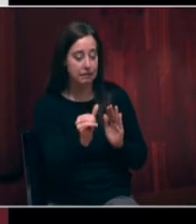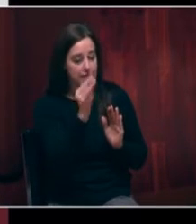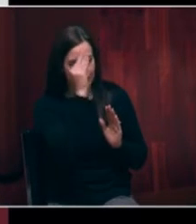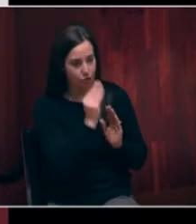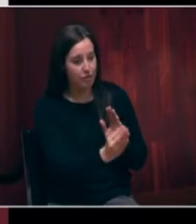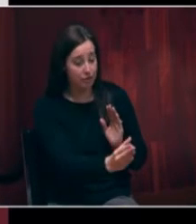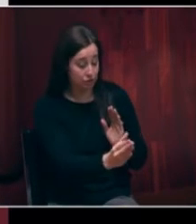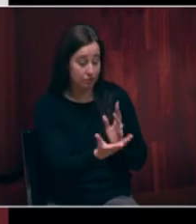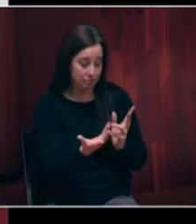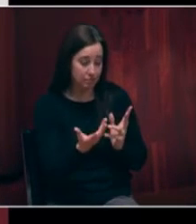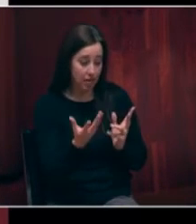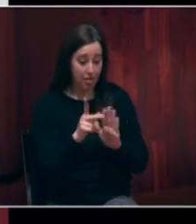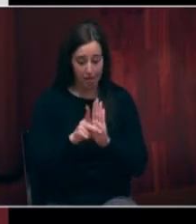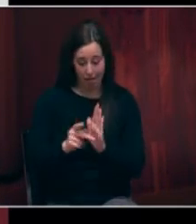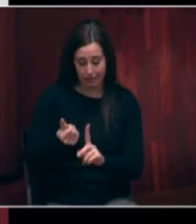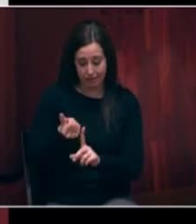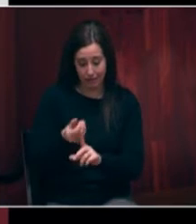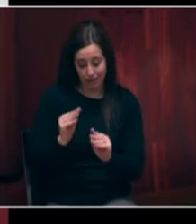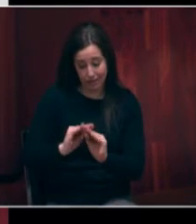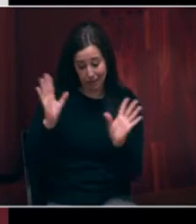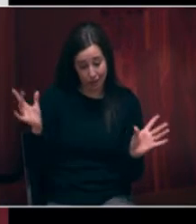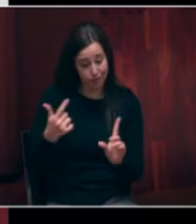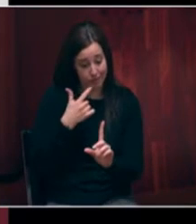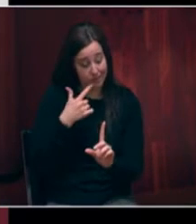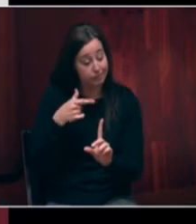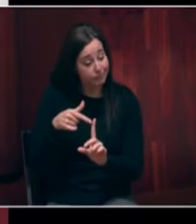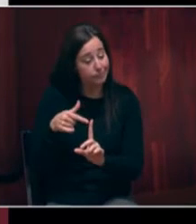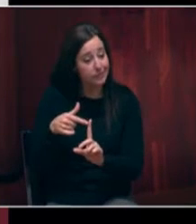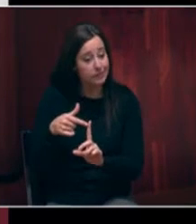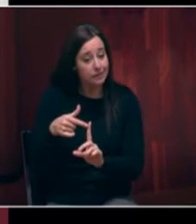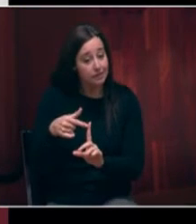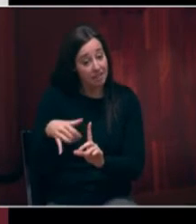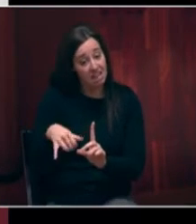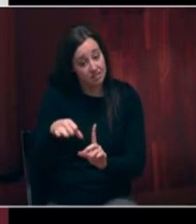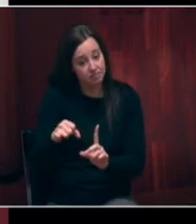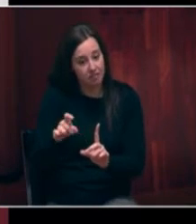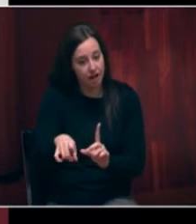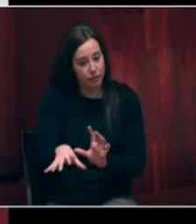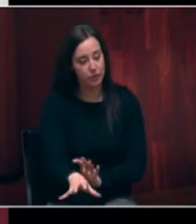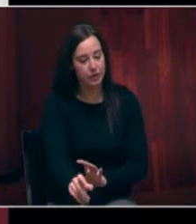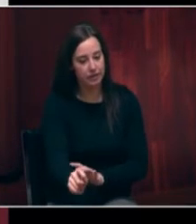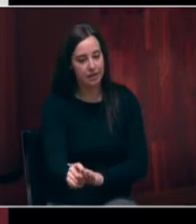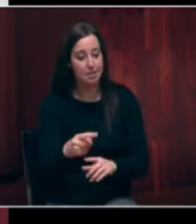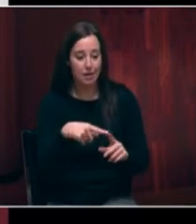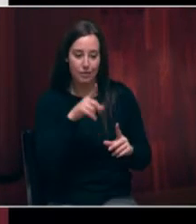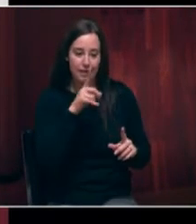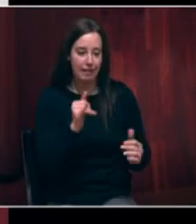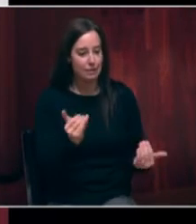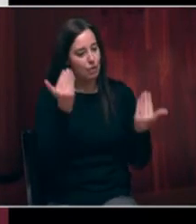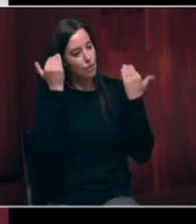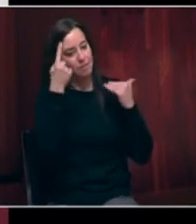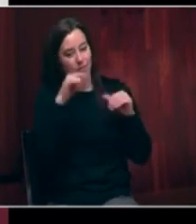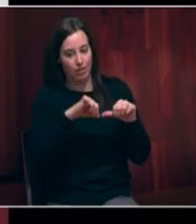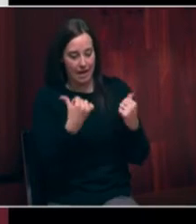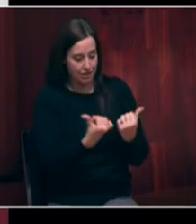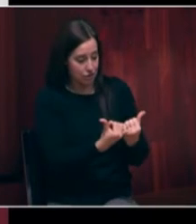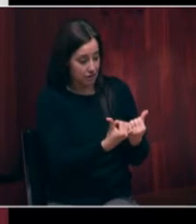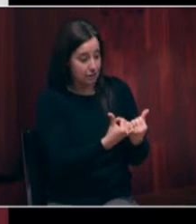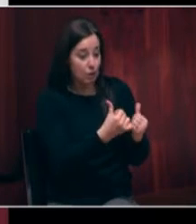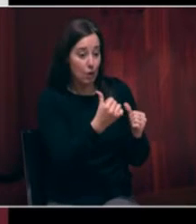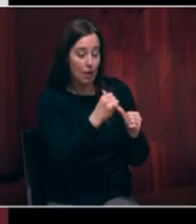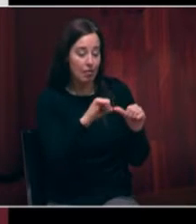to be remarked. However, that's overly burdensome for an agency. So really, the marking requirement for the CUI program takes